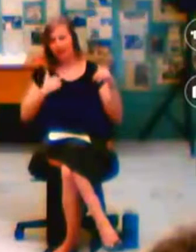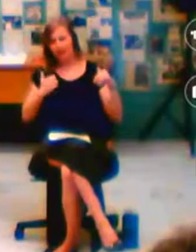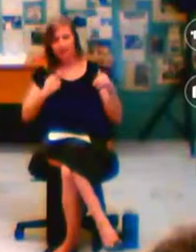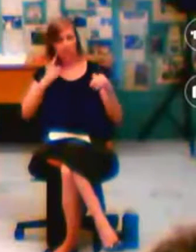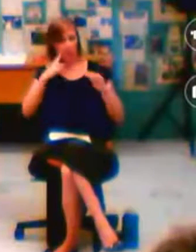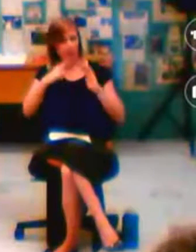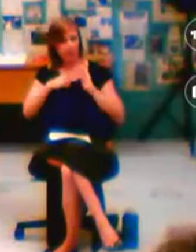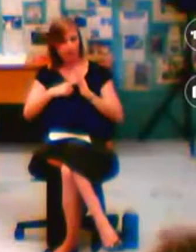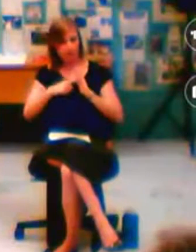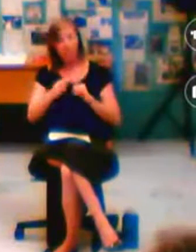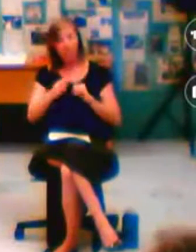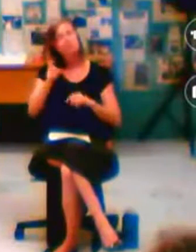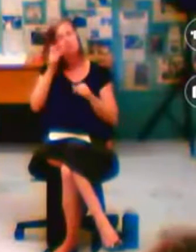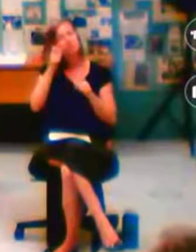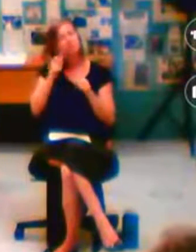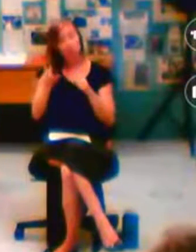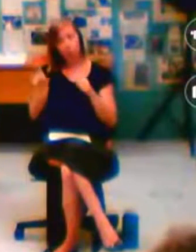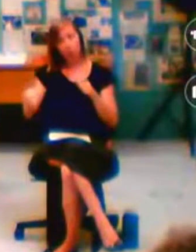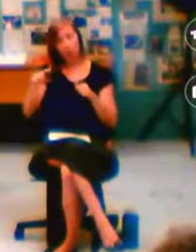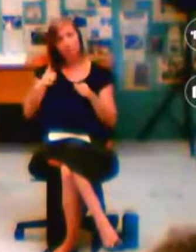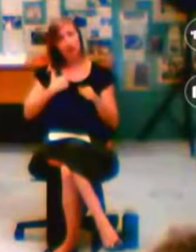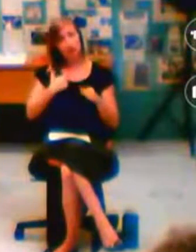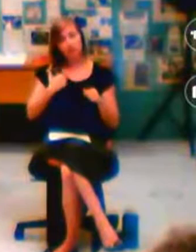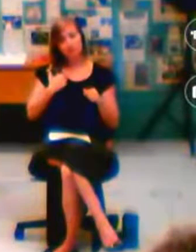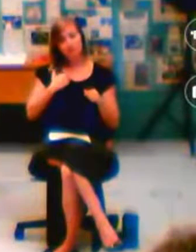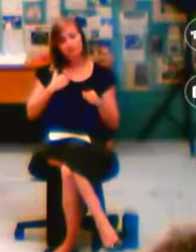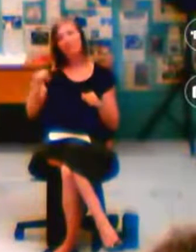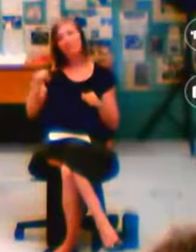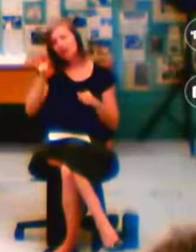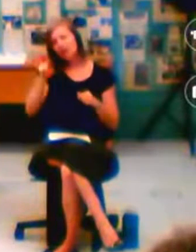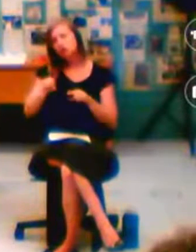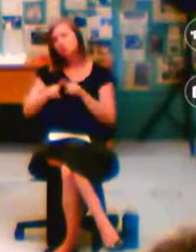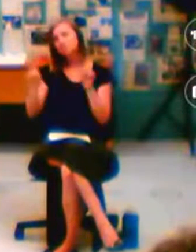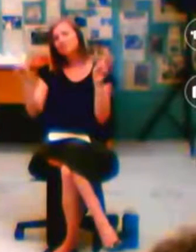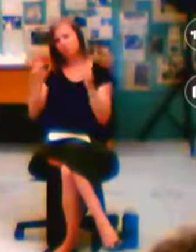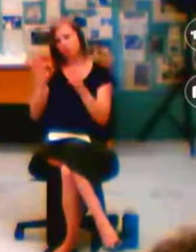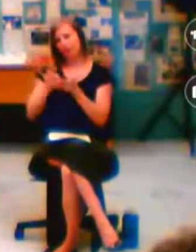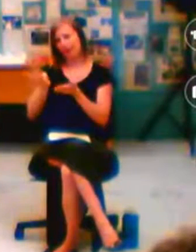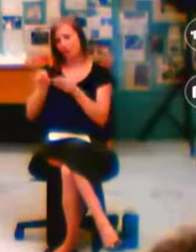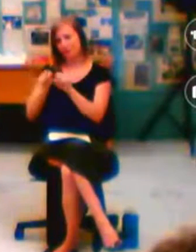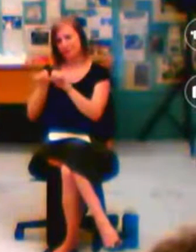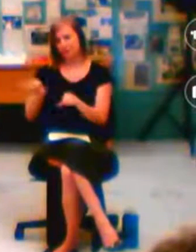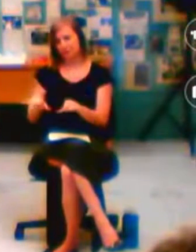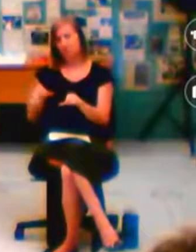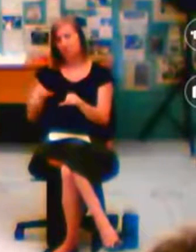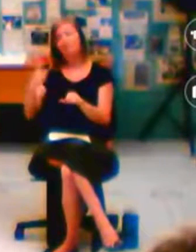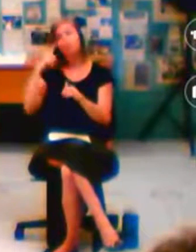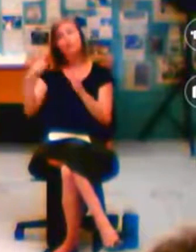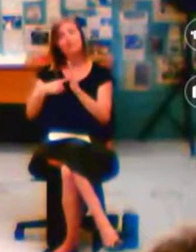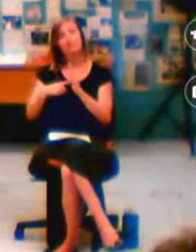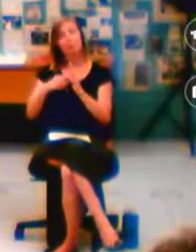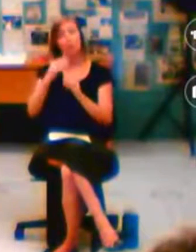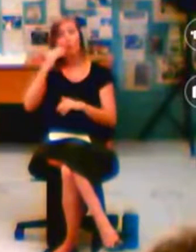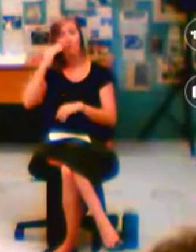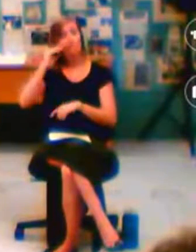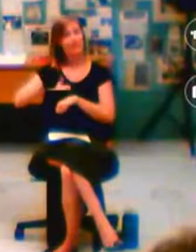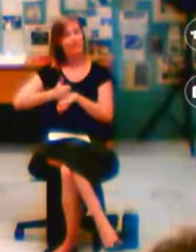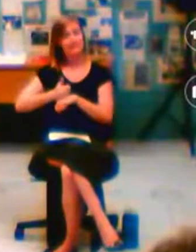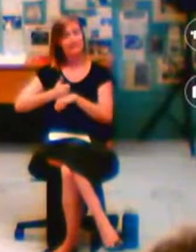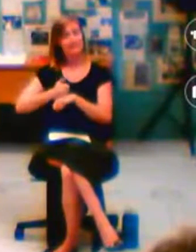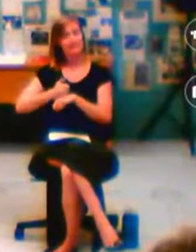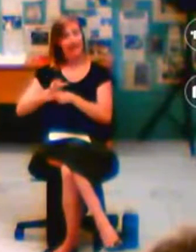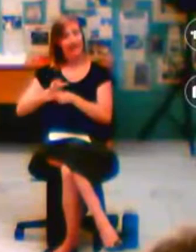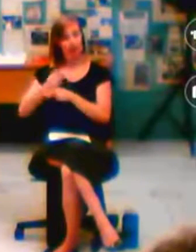it's going downhill very rapidly. When people say that U.S. healthcare is more expensive than Canada or whatever, the thing you have to